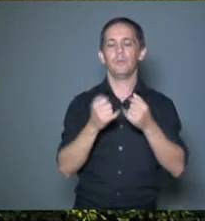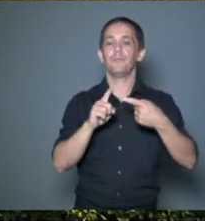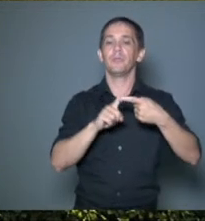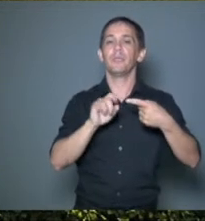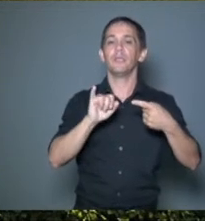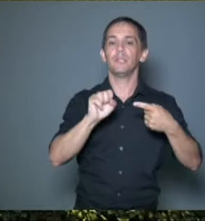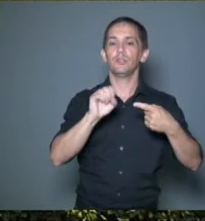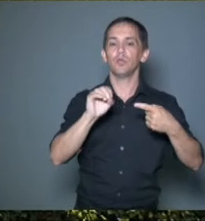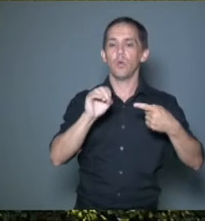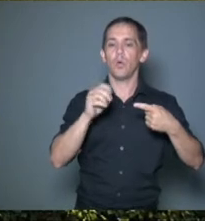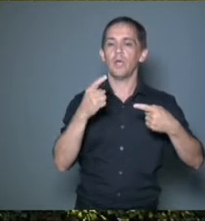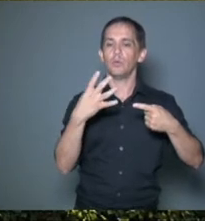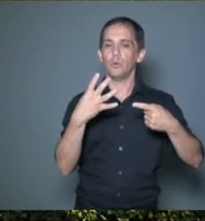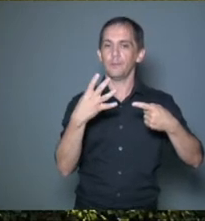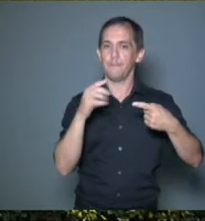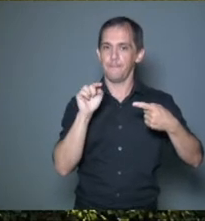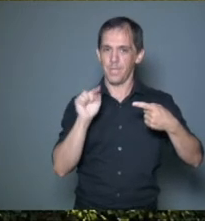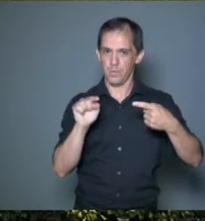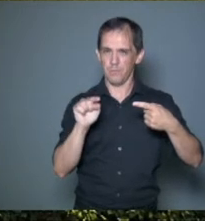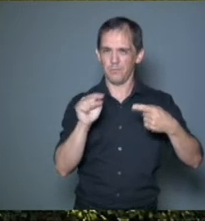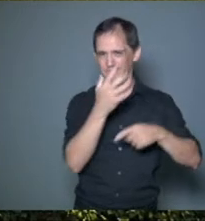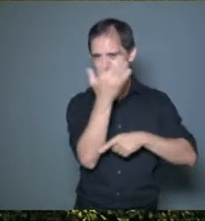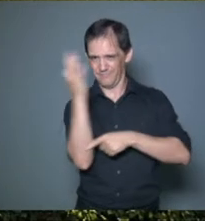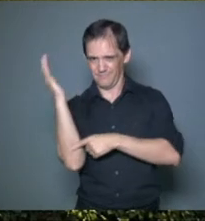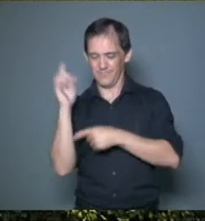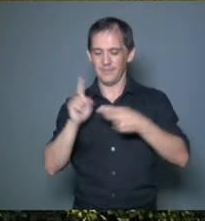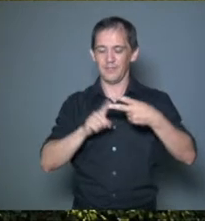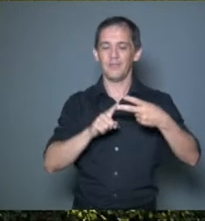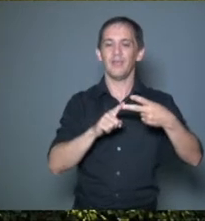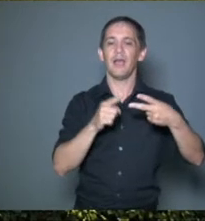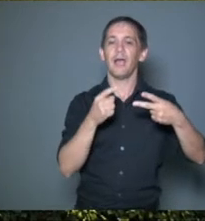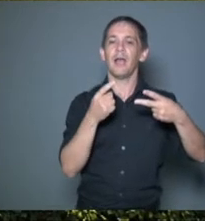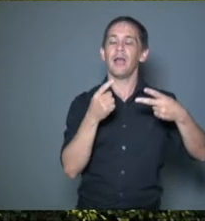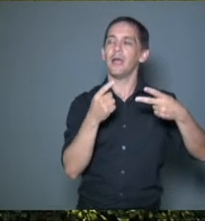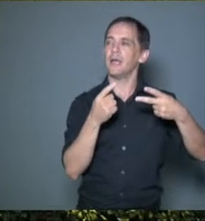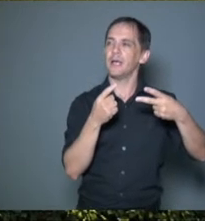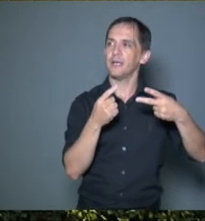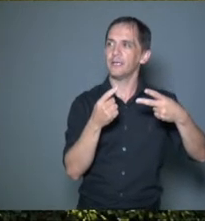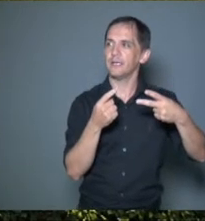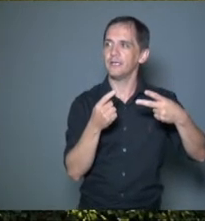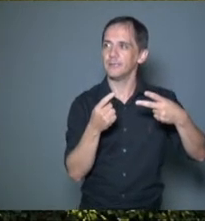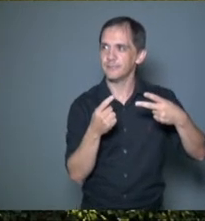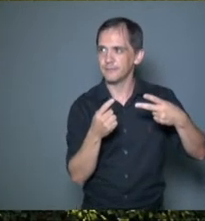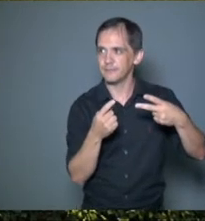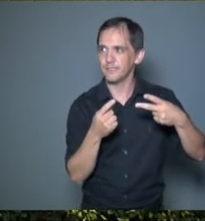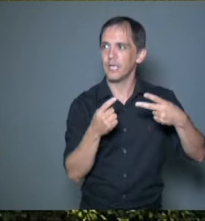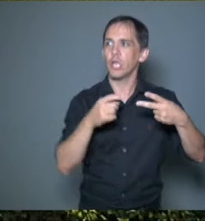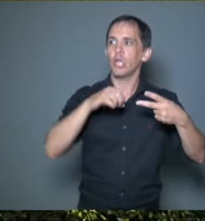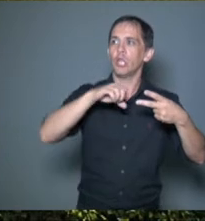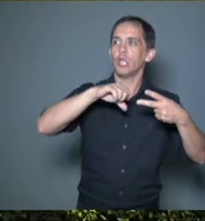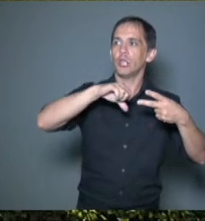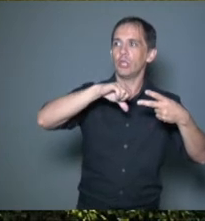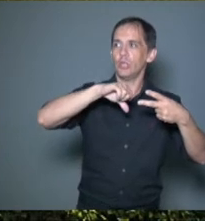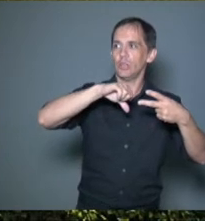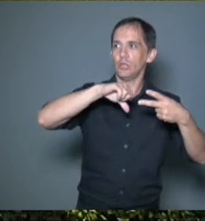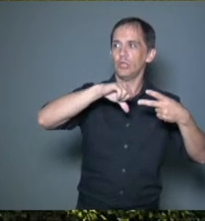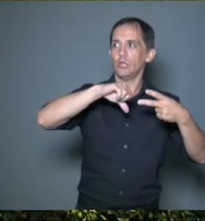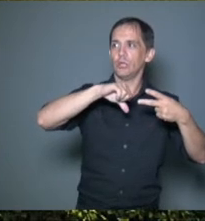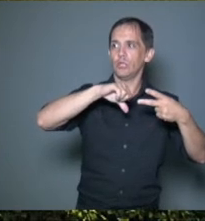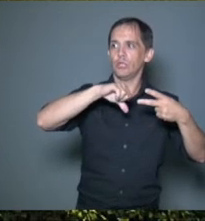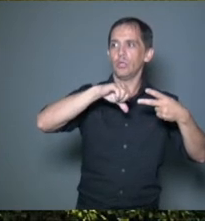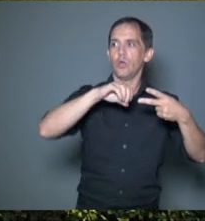ISO 14000 for environmental management, ISO 45001 that replaced